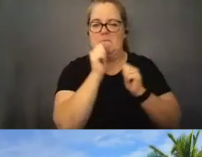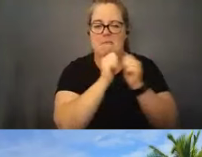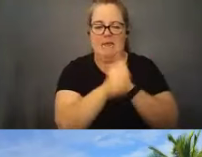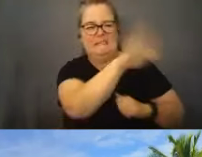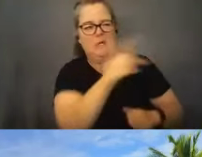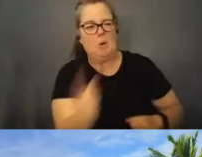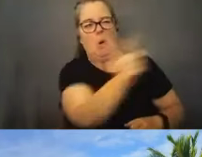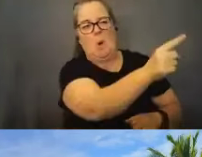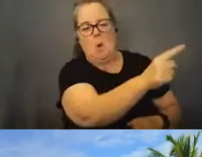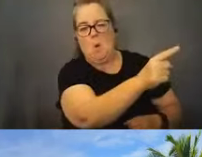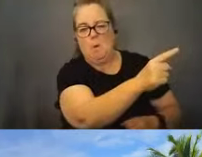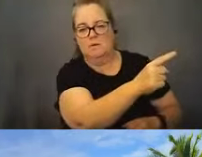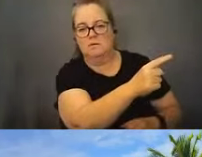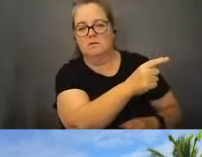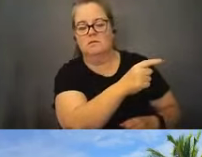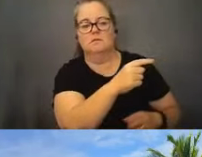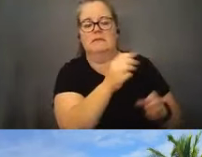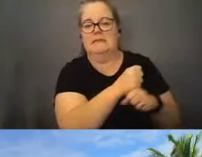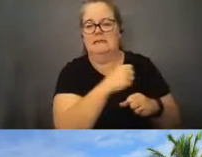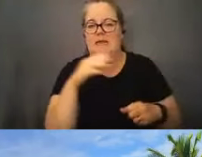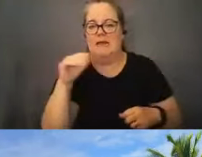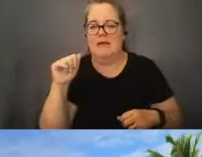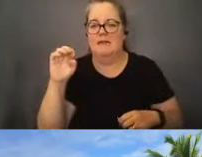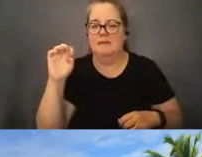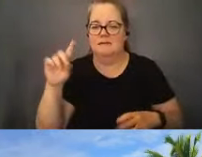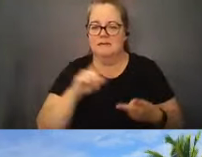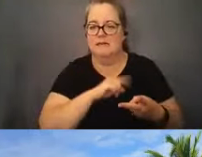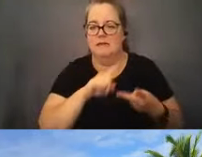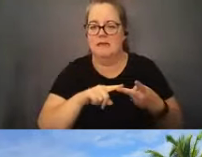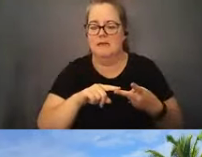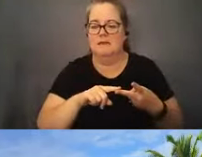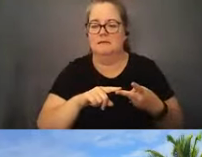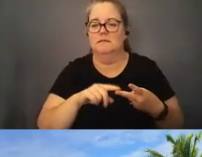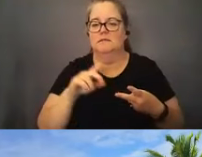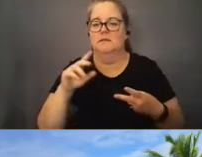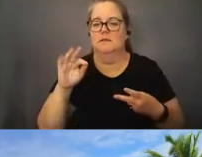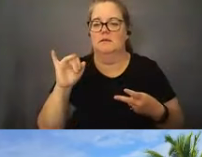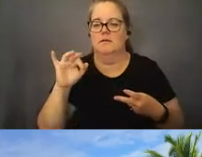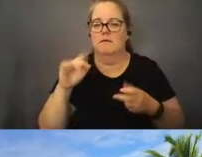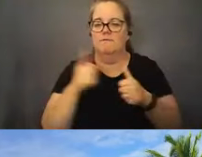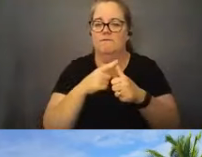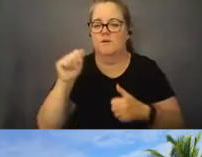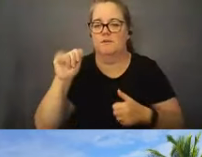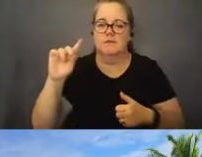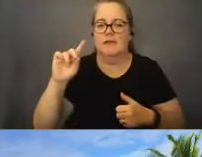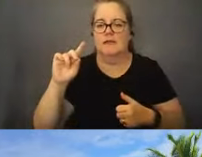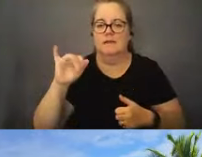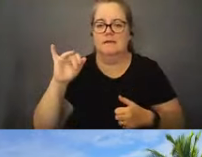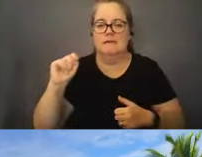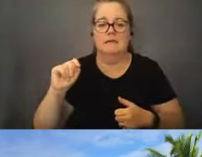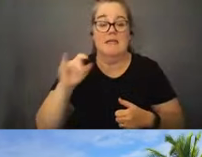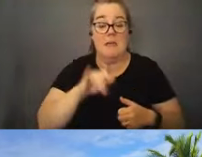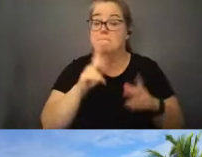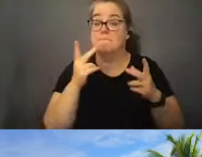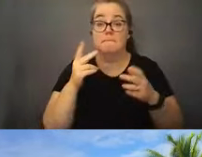know, where a first aid kit is. And then he just continues to stay with this person and asks more